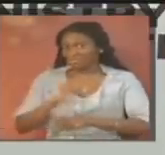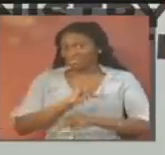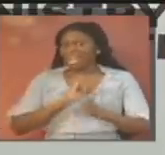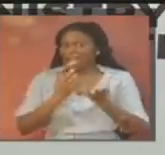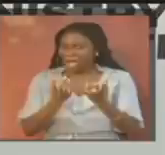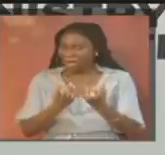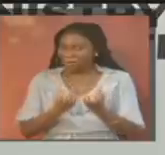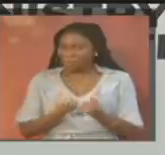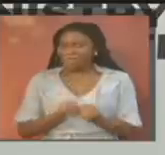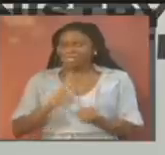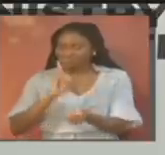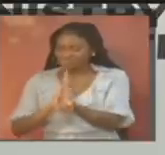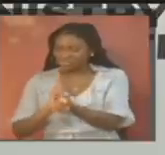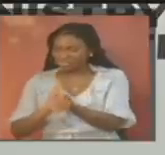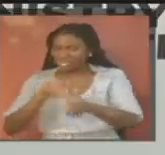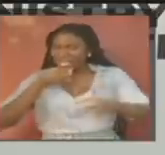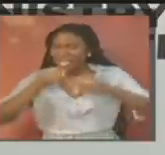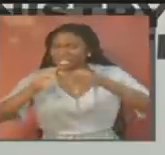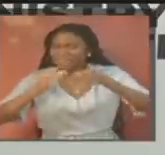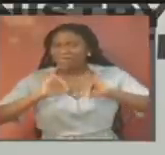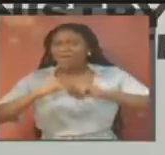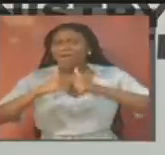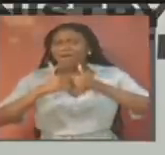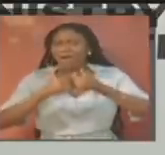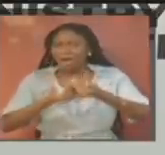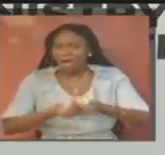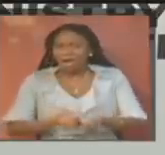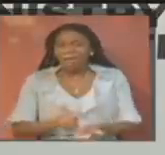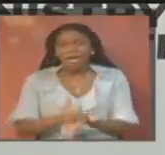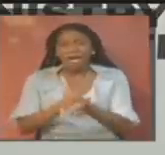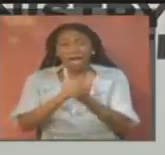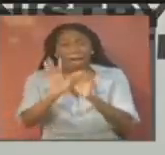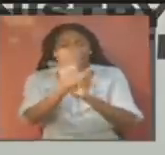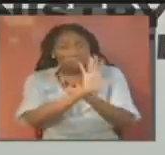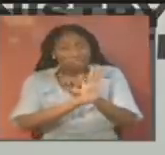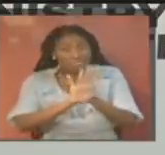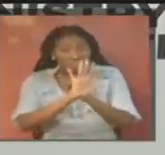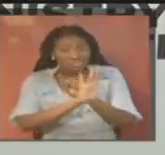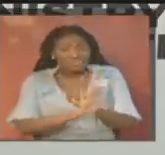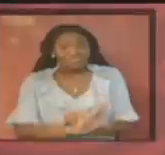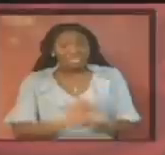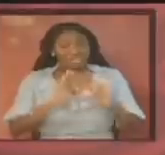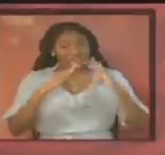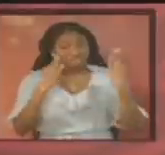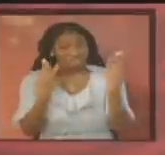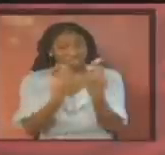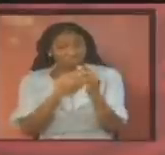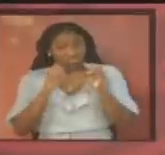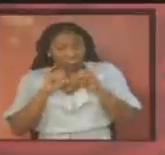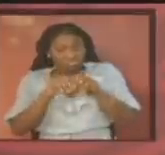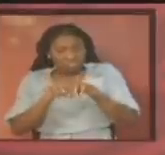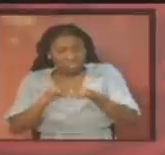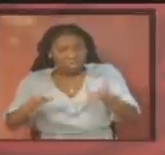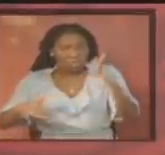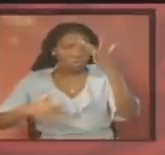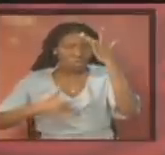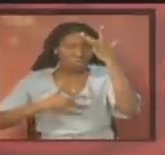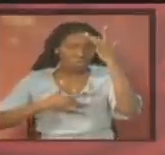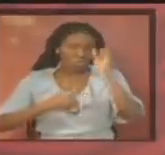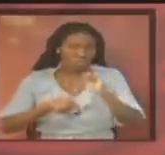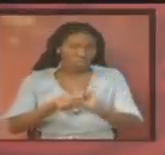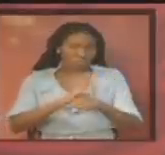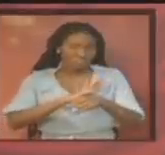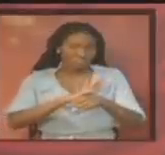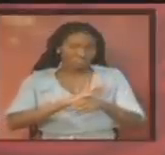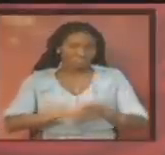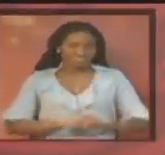tips to prevent you or your relatives from contracting COVID while at home. Dr. St. Bernard. Hello